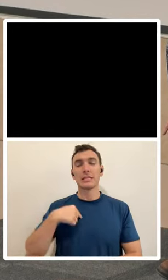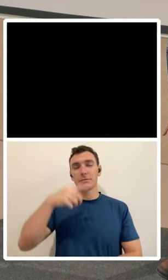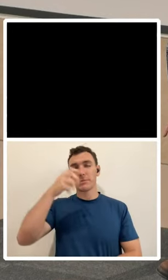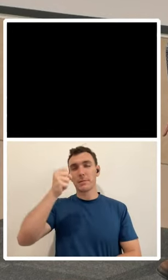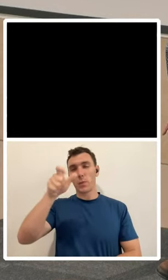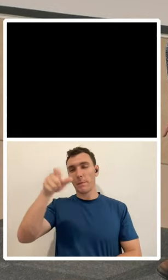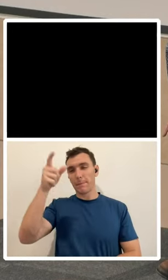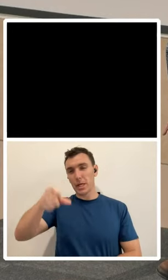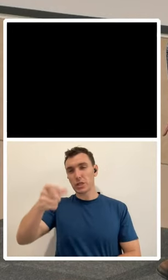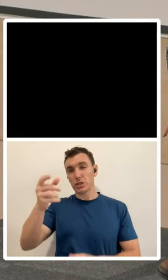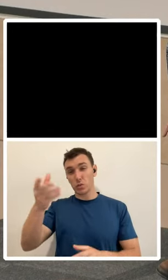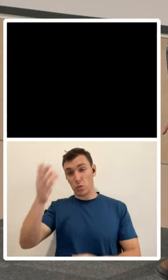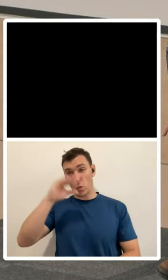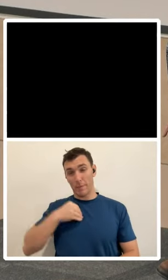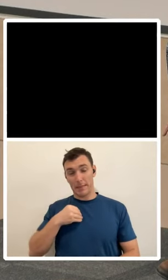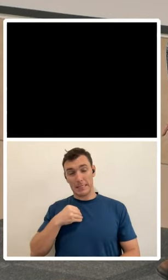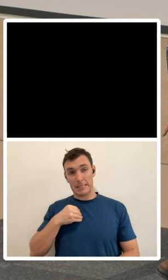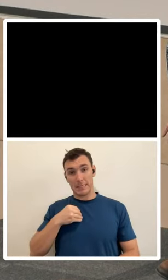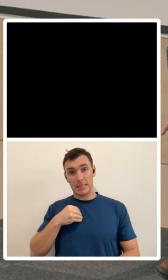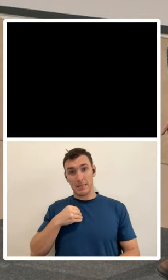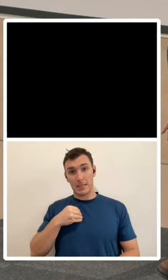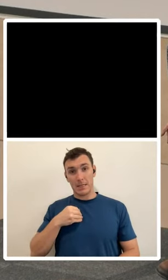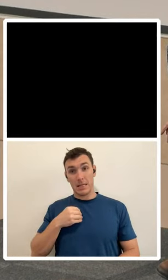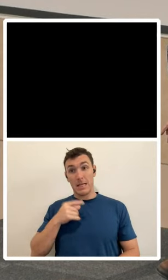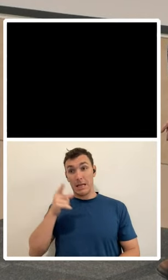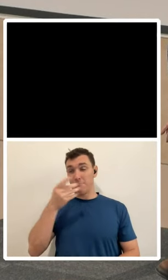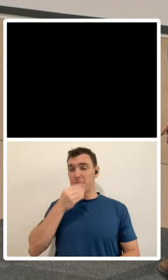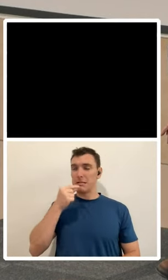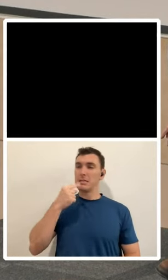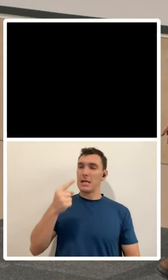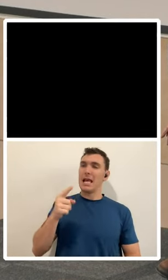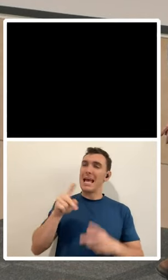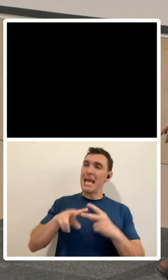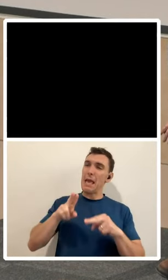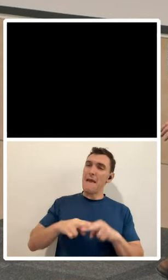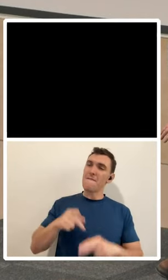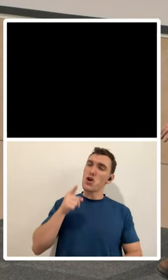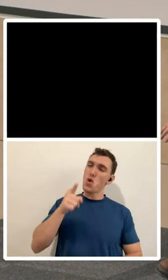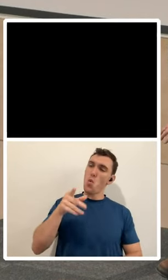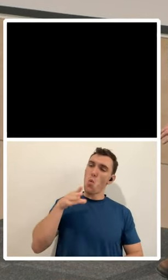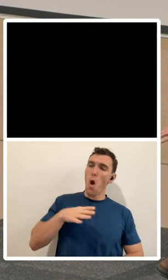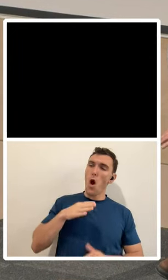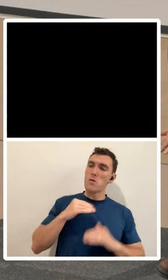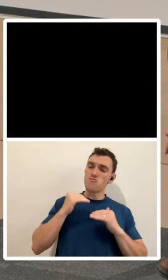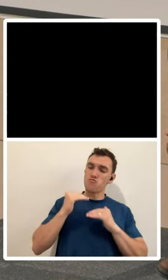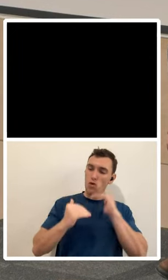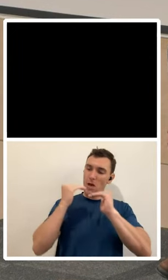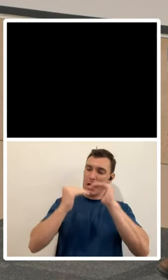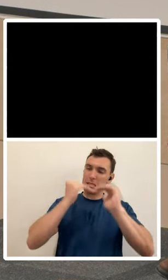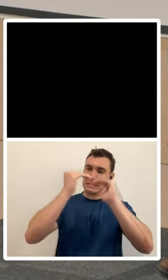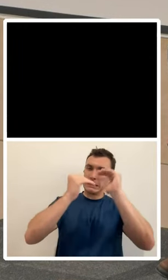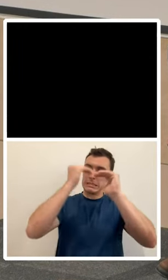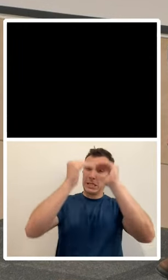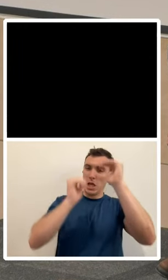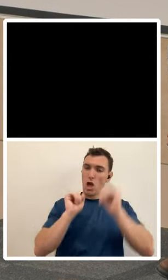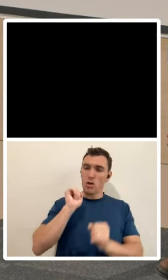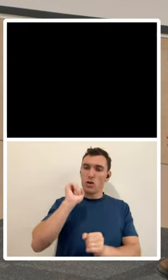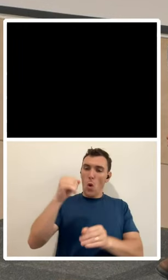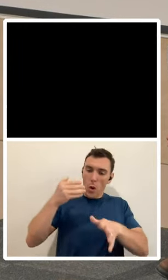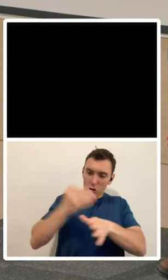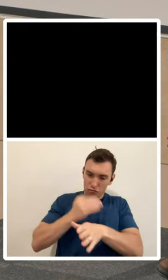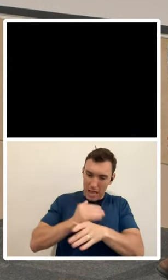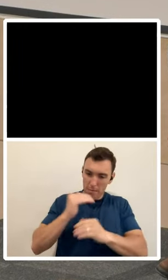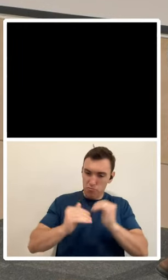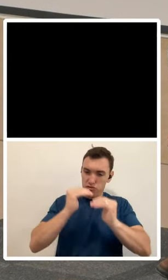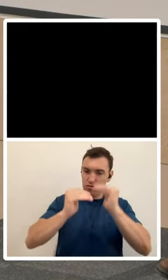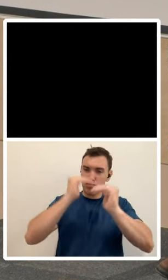talk. And I was maybe 17, 18. And even then, I thought, if I change how I talk, there's no point getting anywhere.